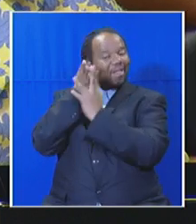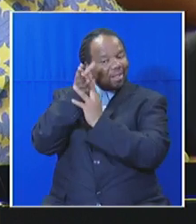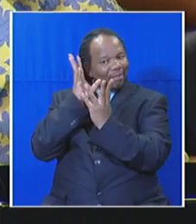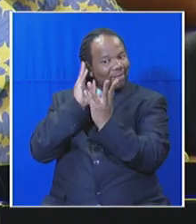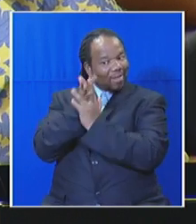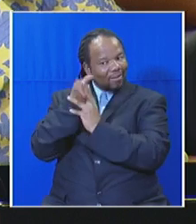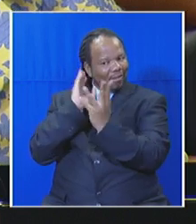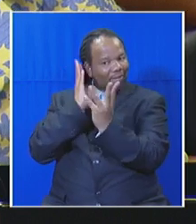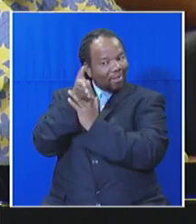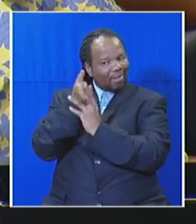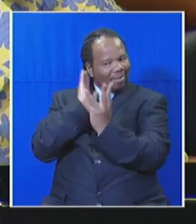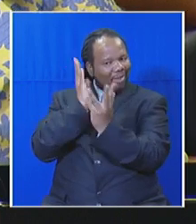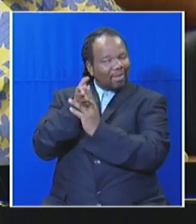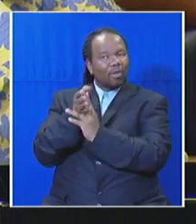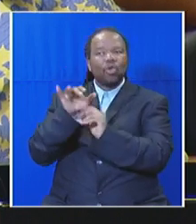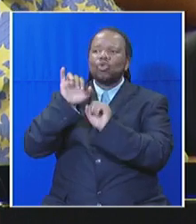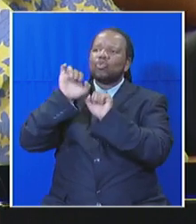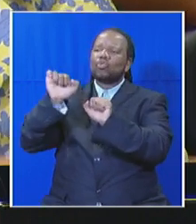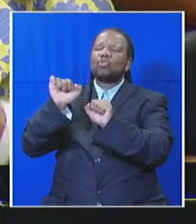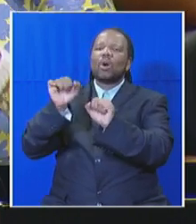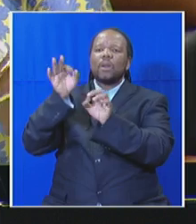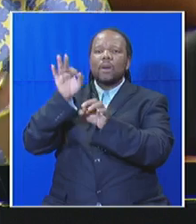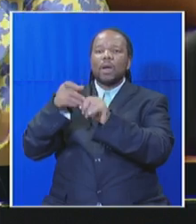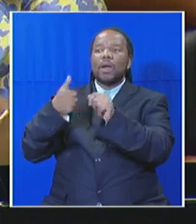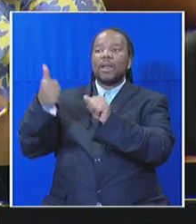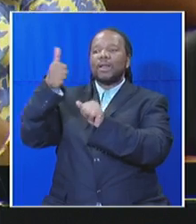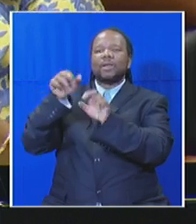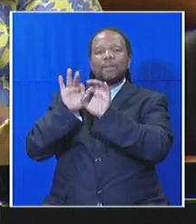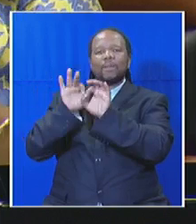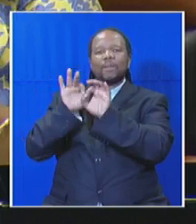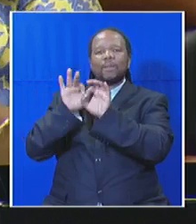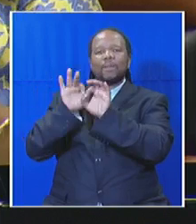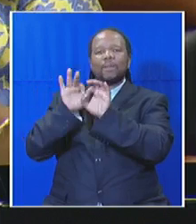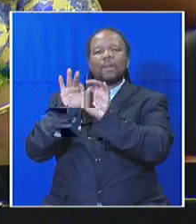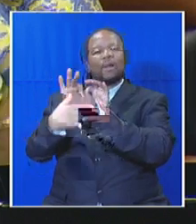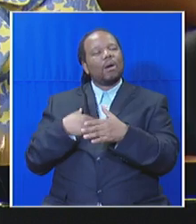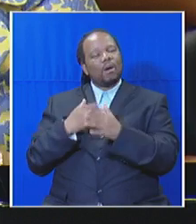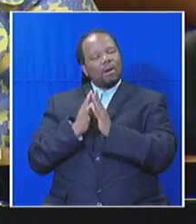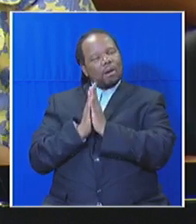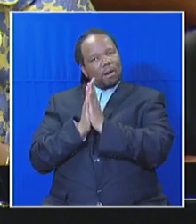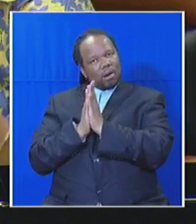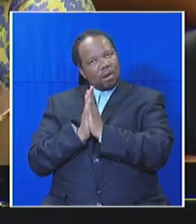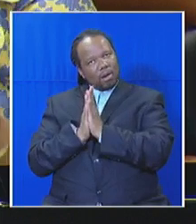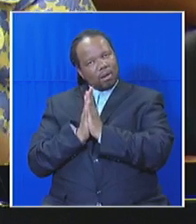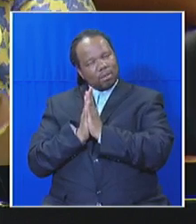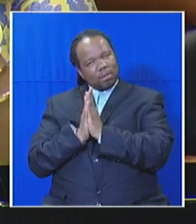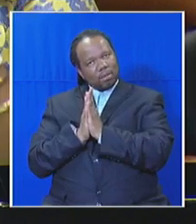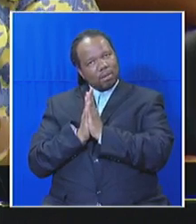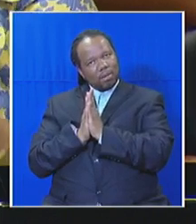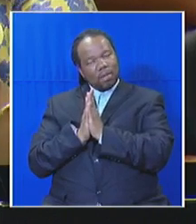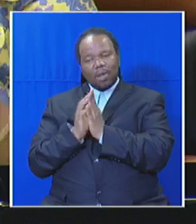because you are a leader to of a speak to you. political party. Let's Can allow I order. ask you to help